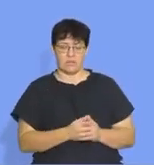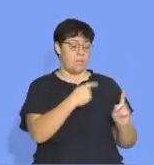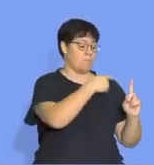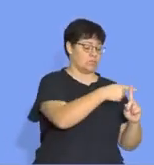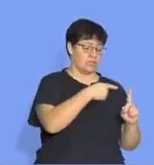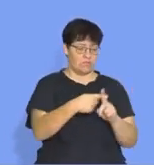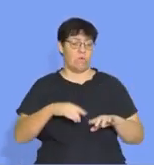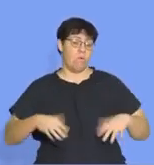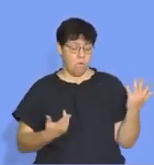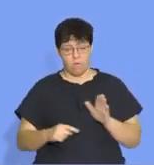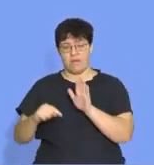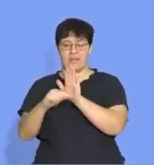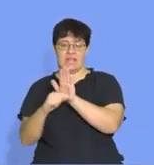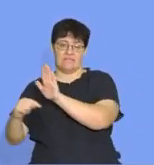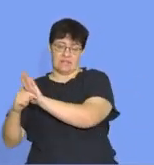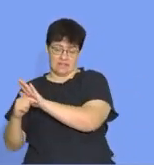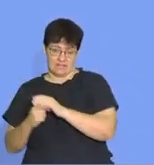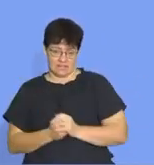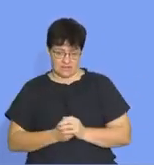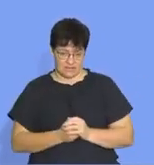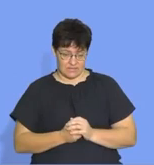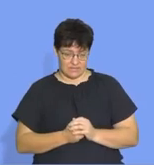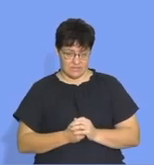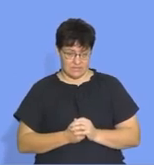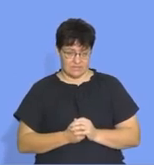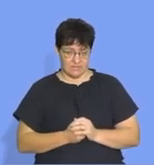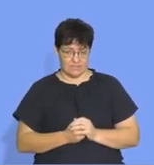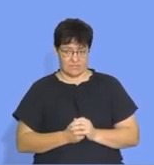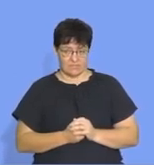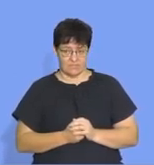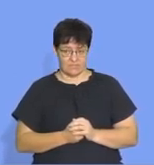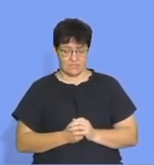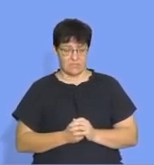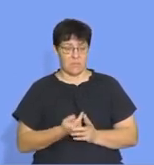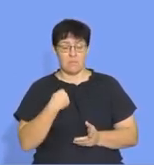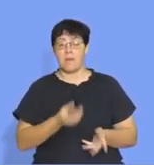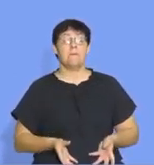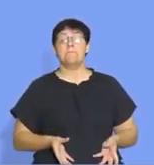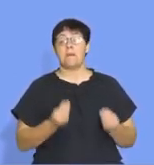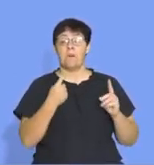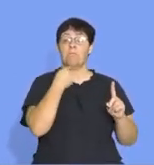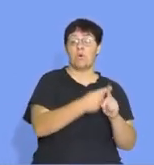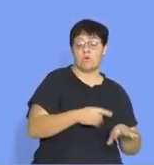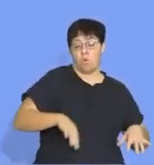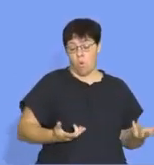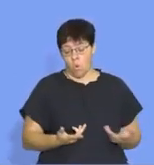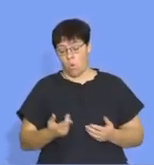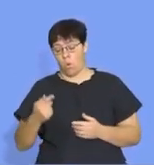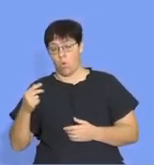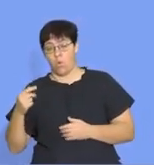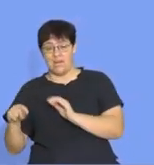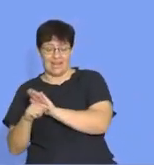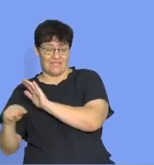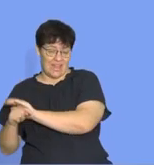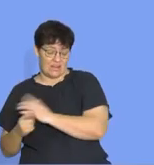positive, or it will be negative and negative. What determines whether it's positive and positive or negative